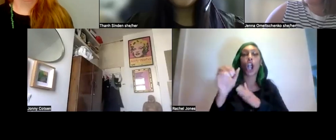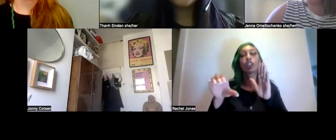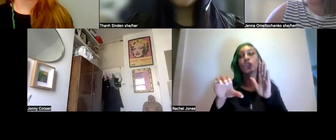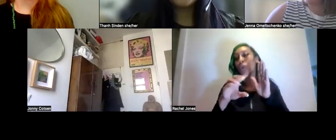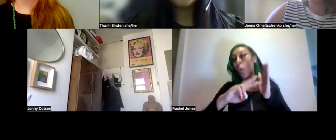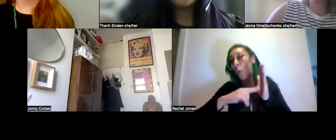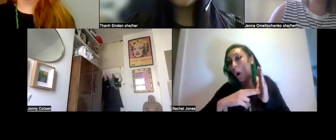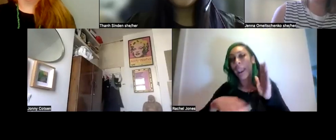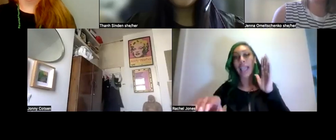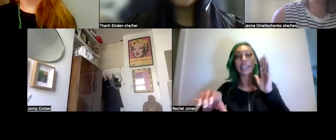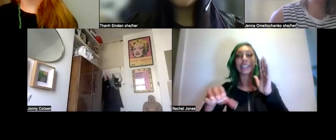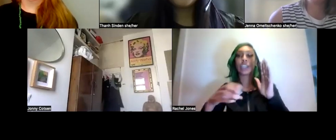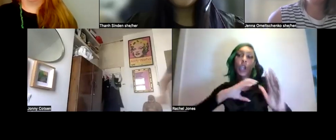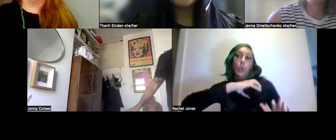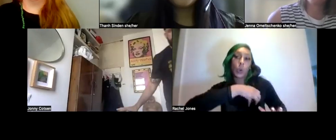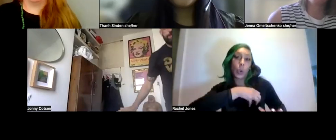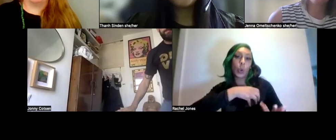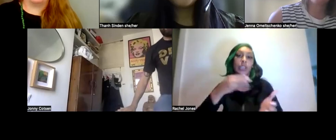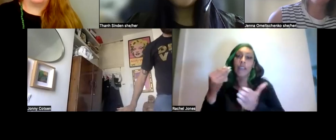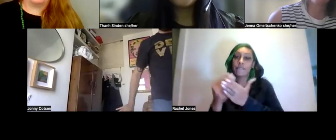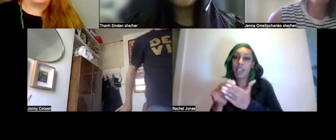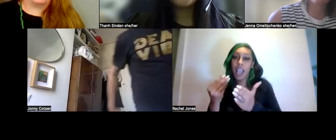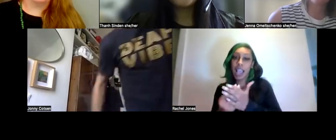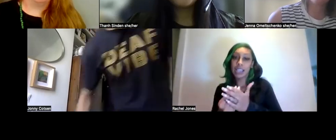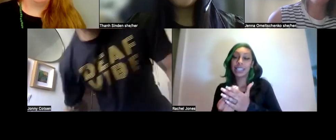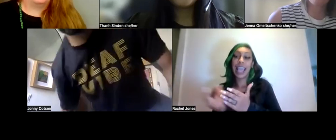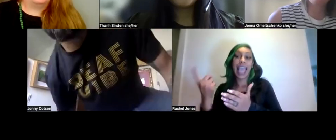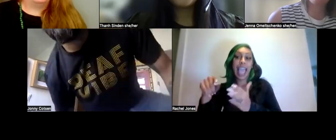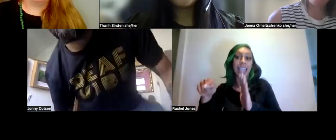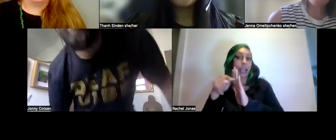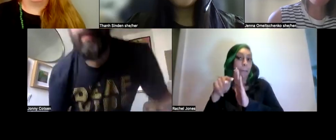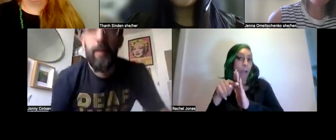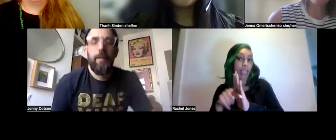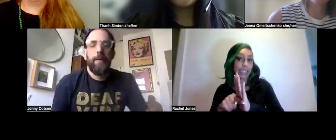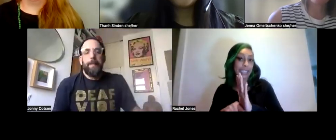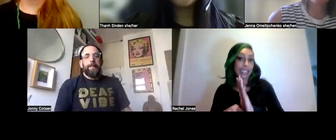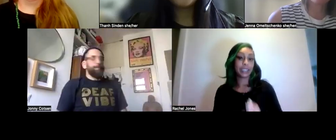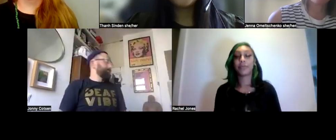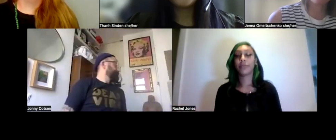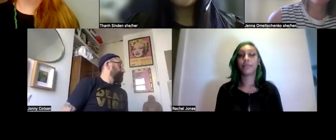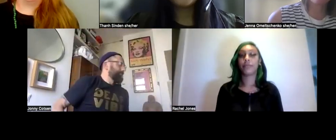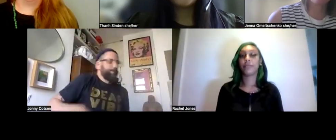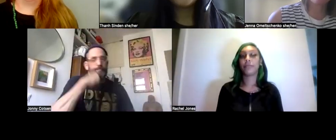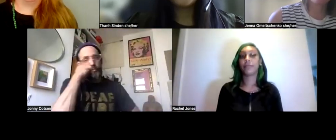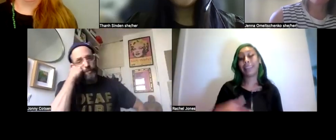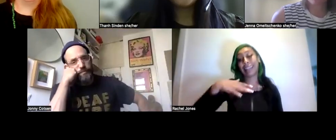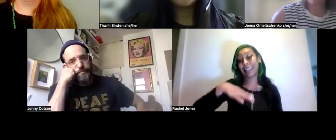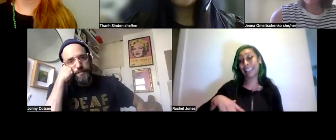unions, funding bodies, and in policy making. Given that, we do need all of